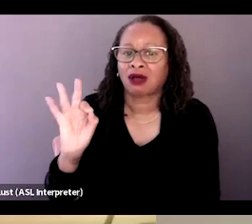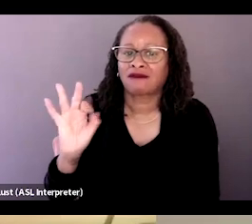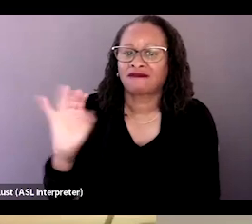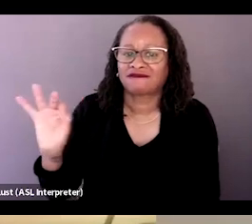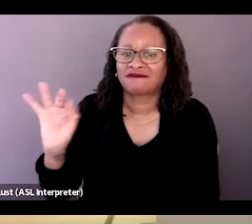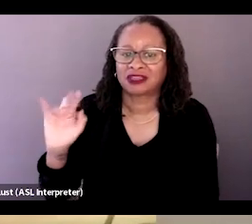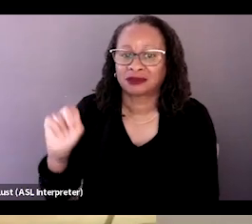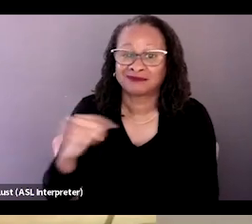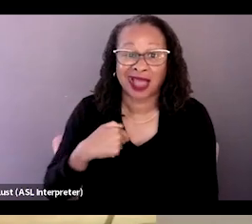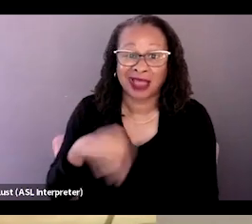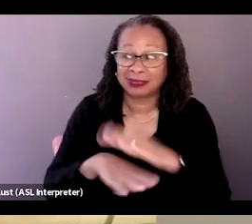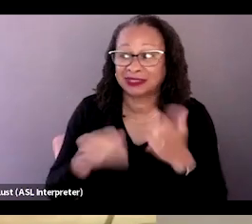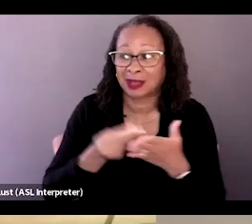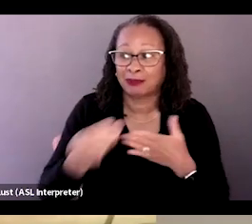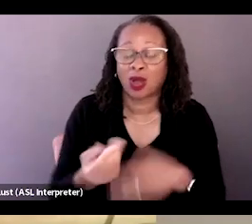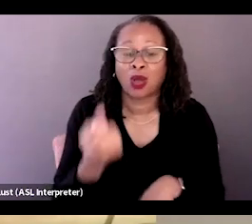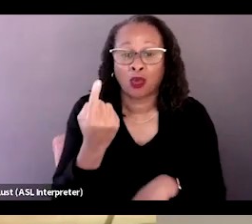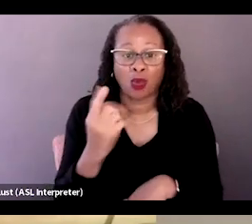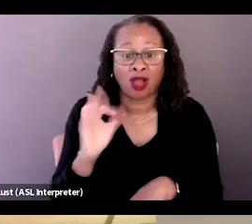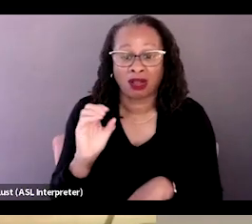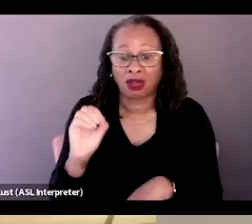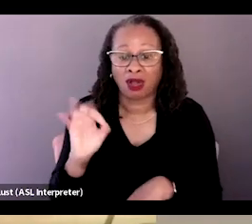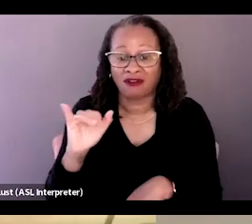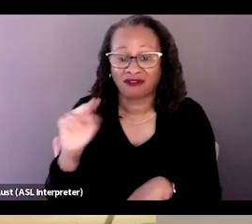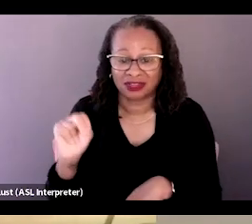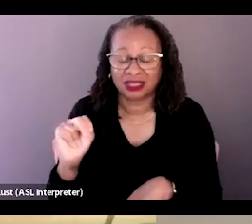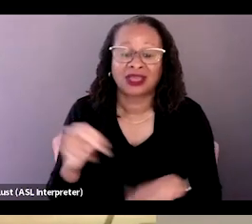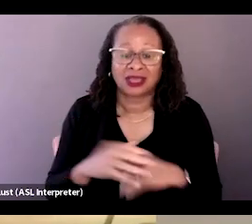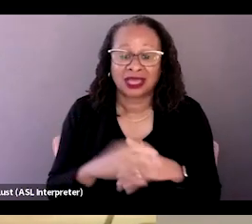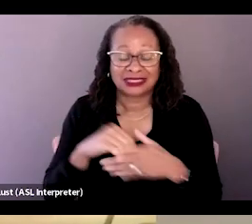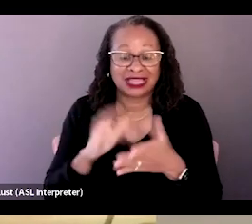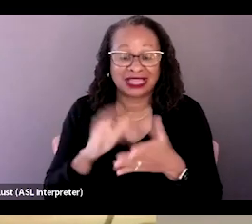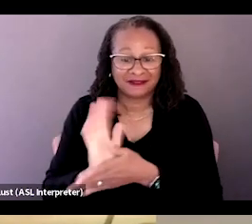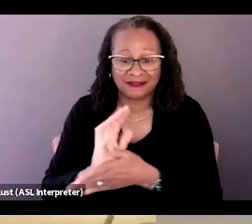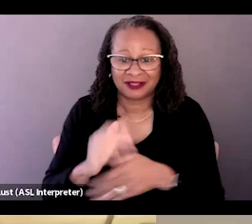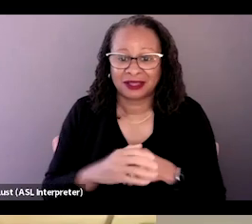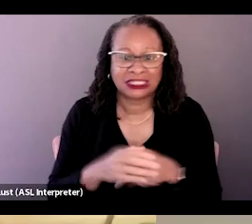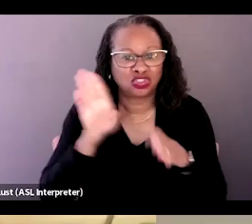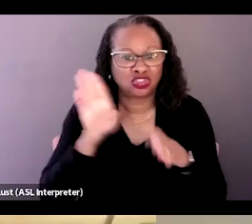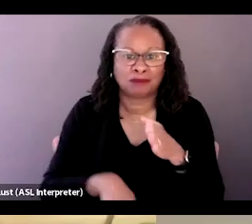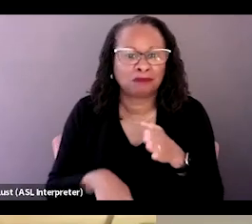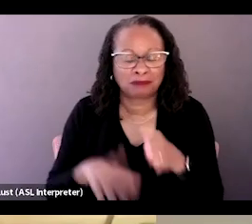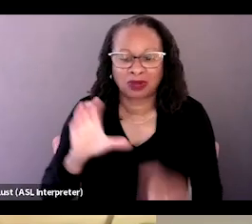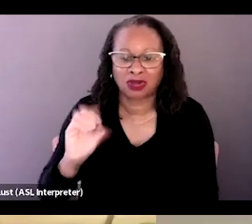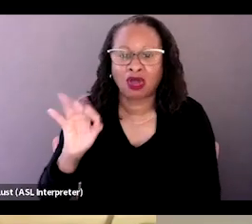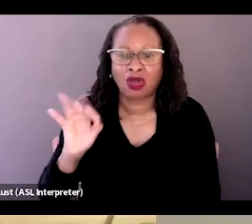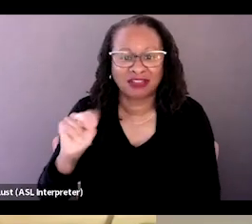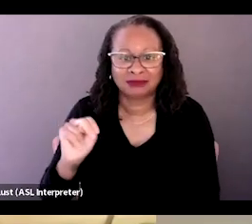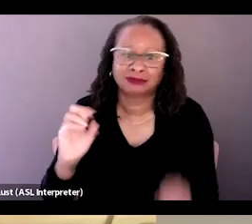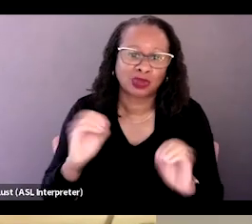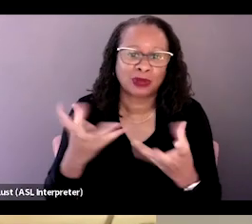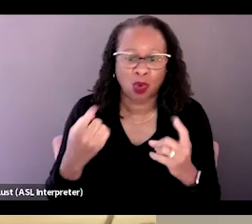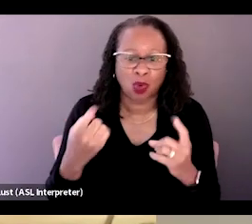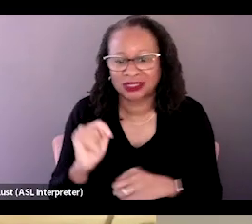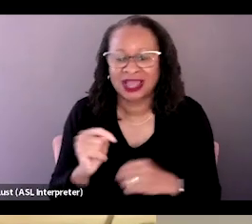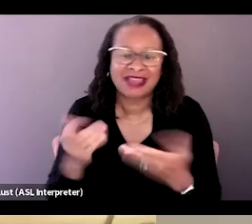coffin. This coffin that is in the film. It was a cheap coffin, so nobody wanted it, and they gave us for very cheap.